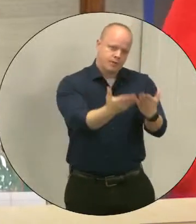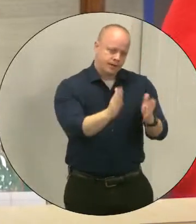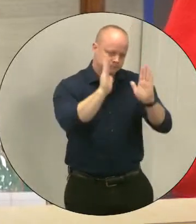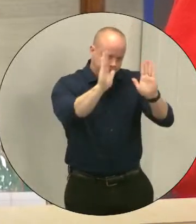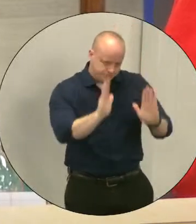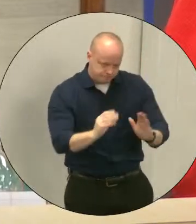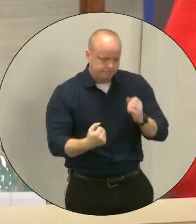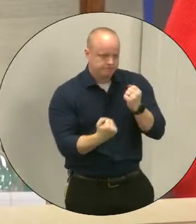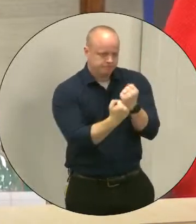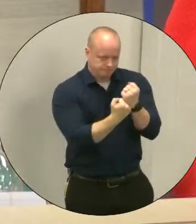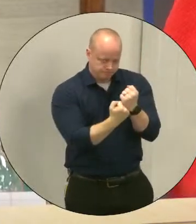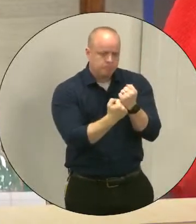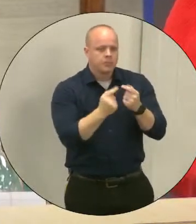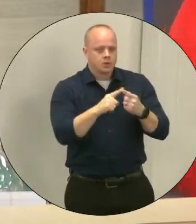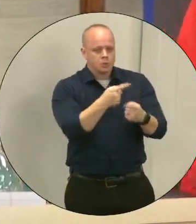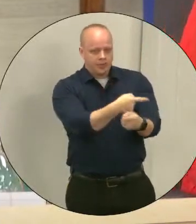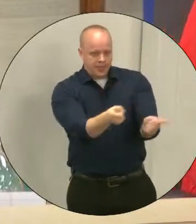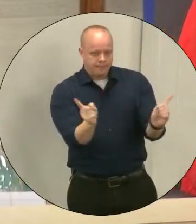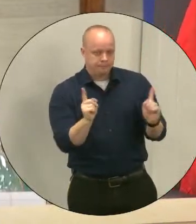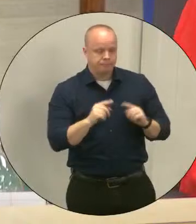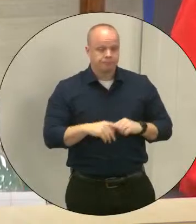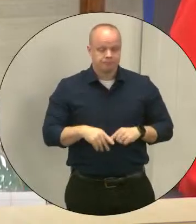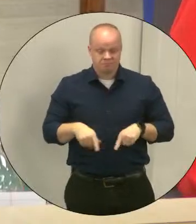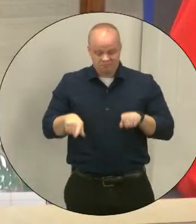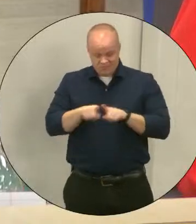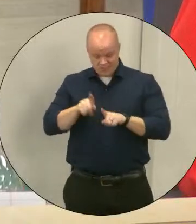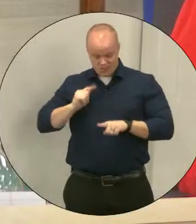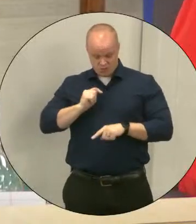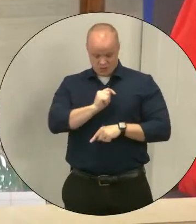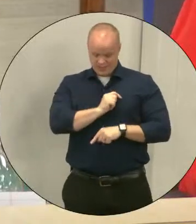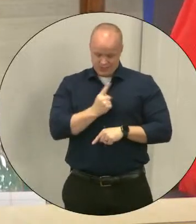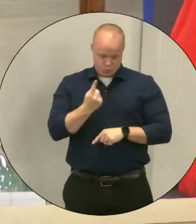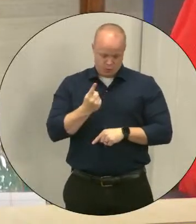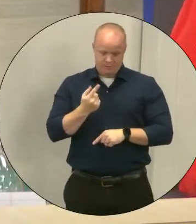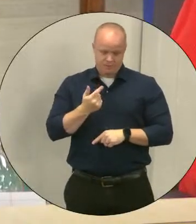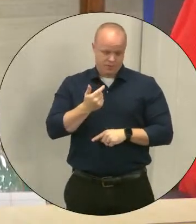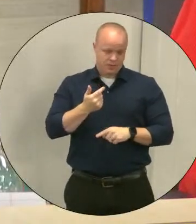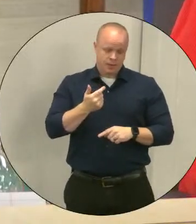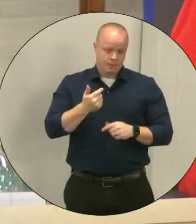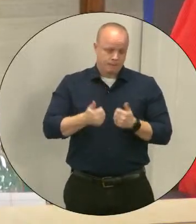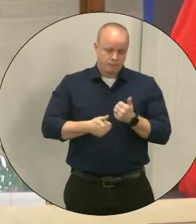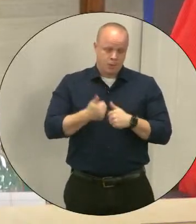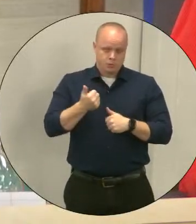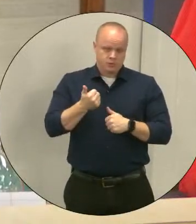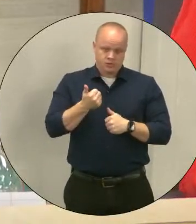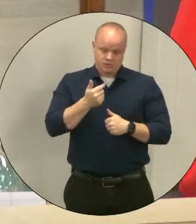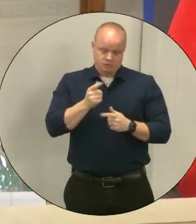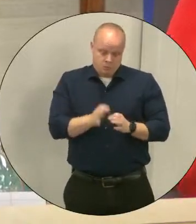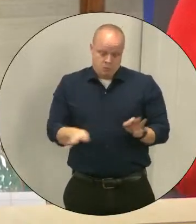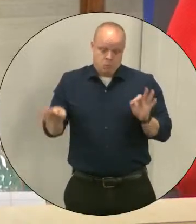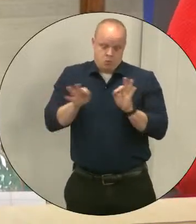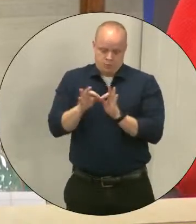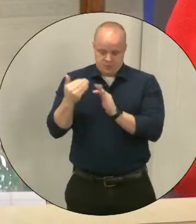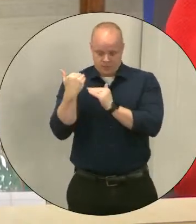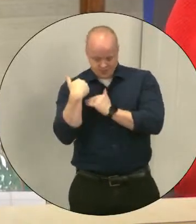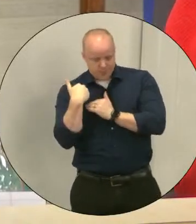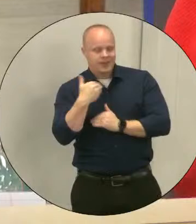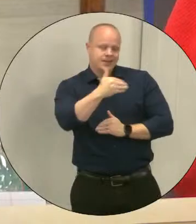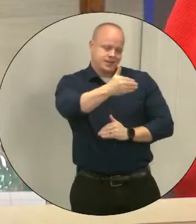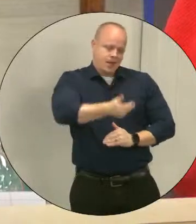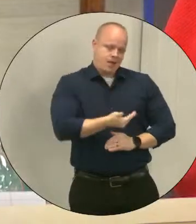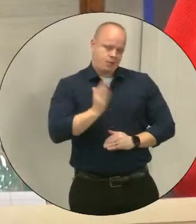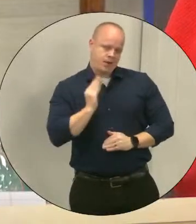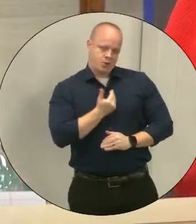incredible support to them. As trustees of one of the most important responsibilities that we have is hiring our